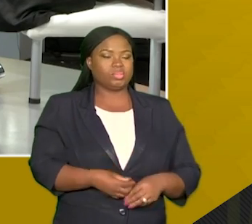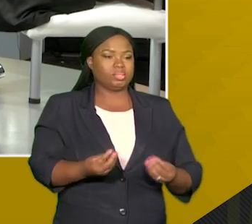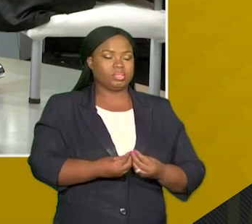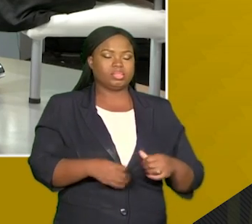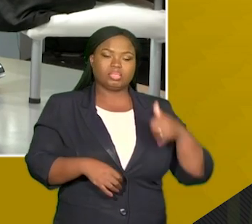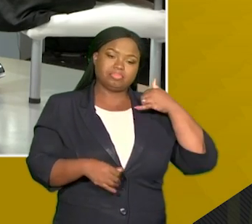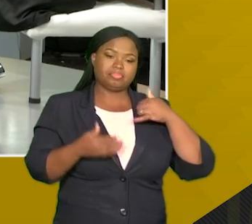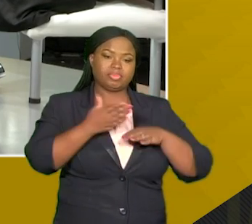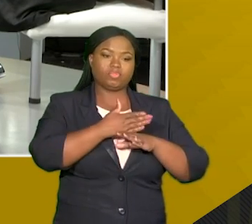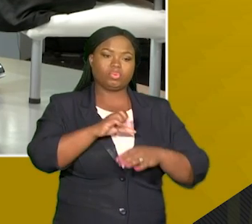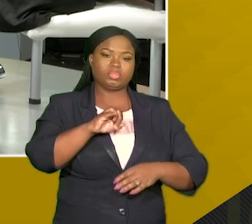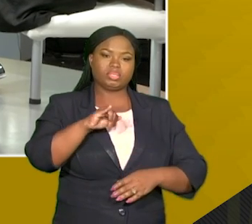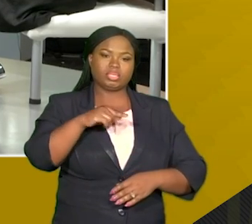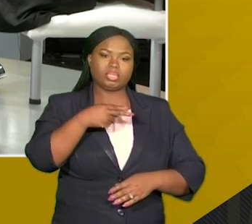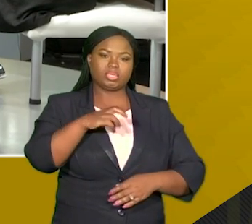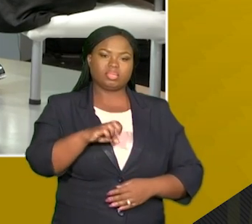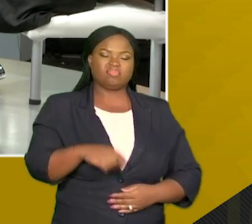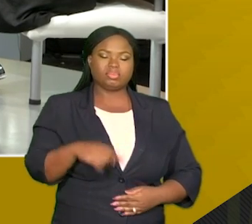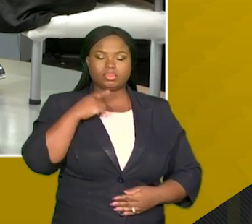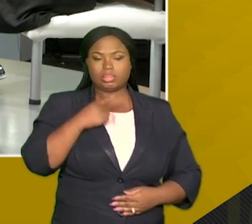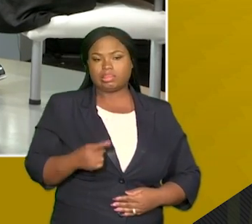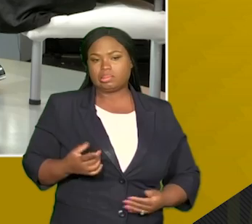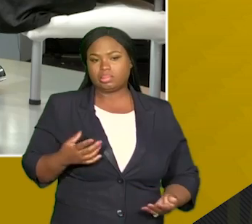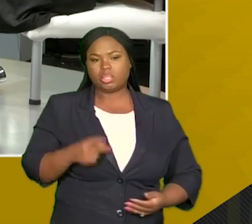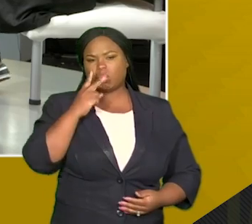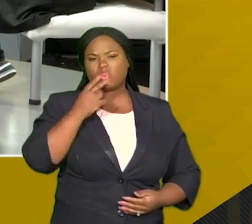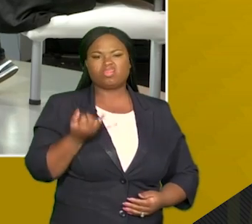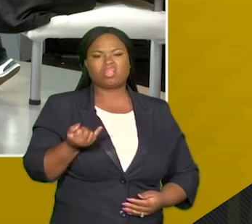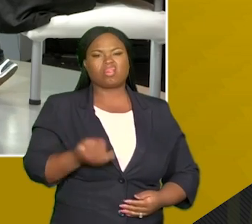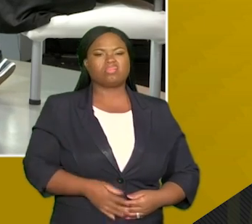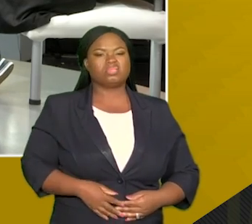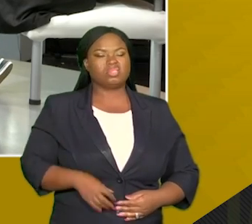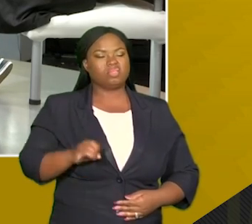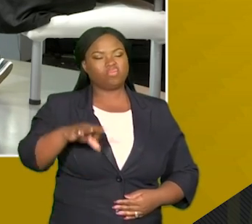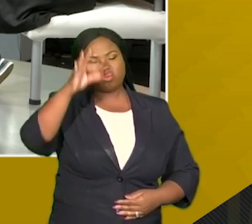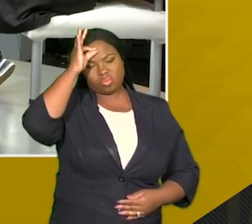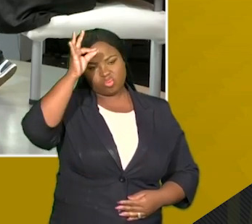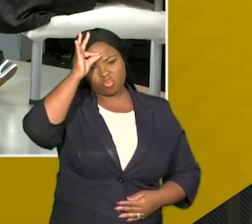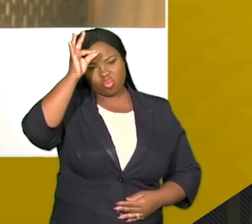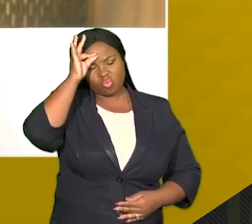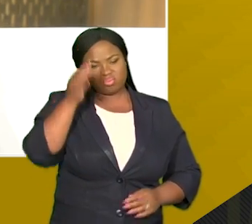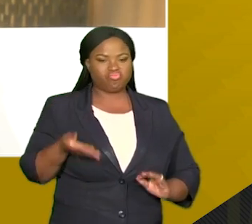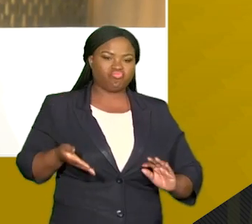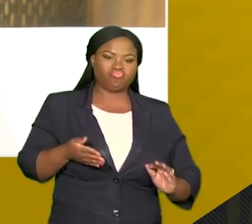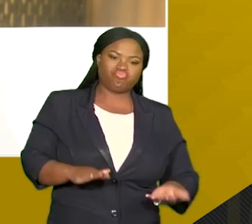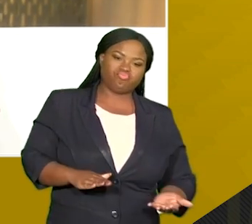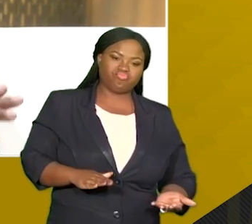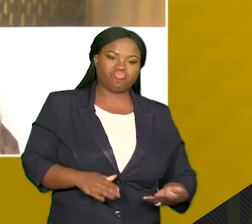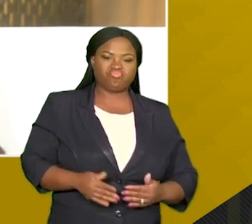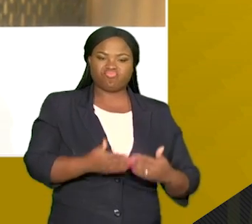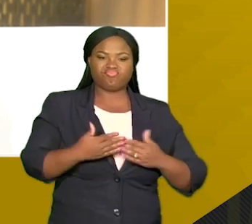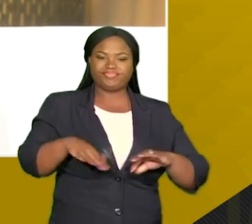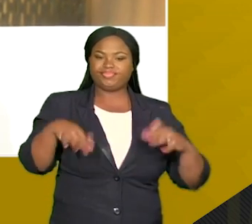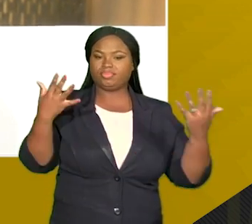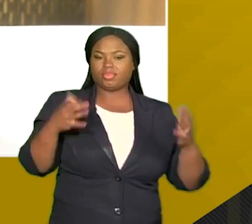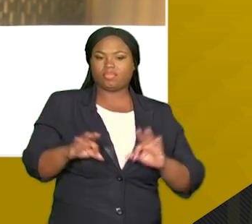Sihle njengamanje. One of the things as balula ukuthi it seems as if ephoyisa after edlule emhlabeni, no one cares